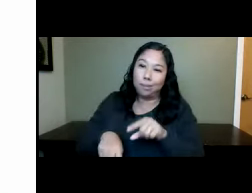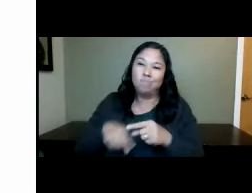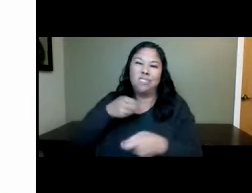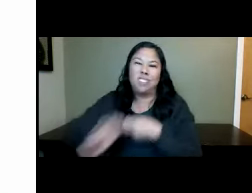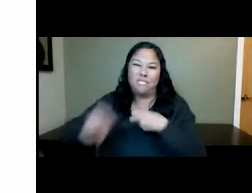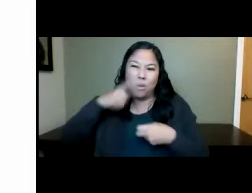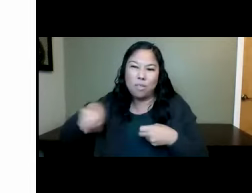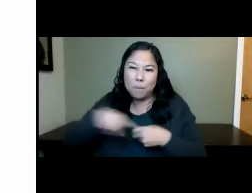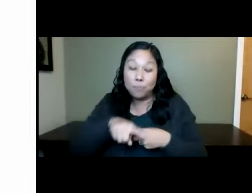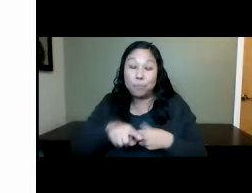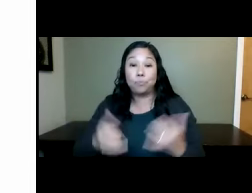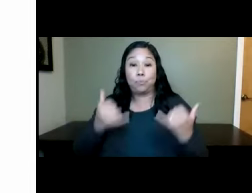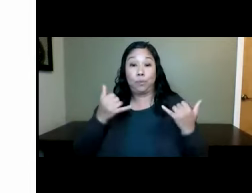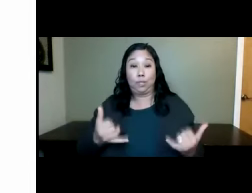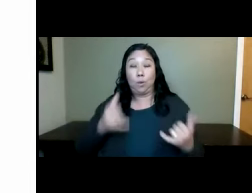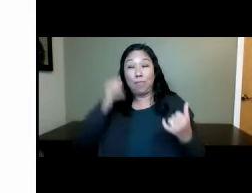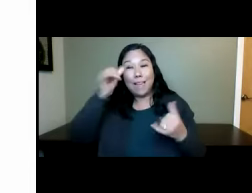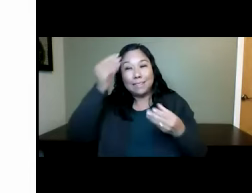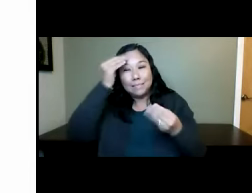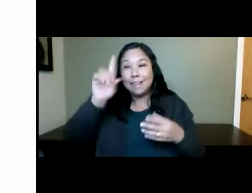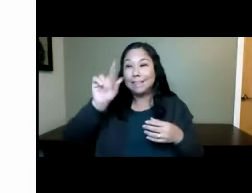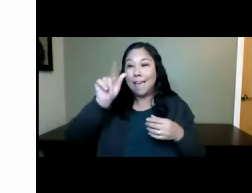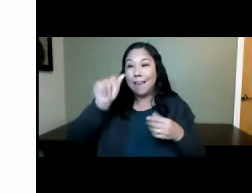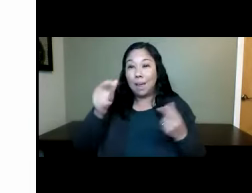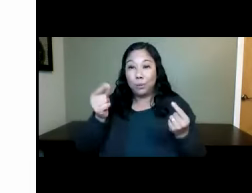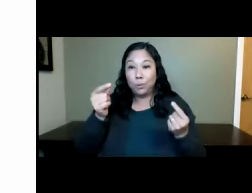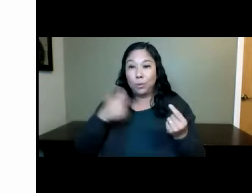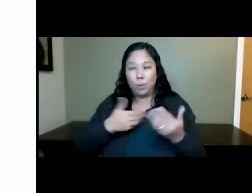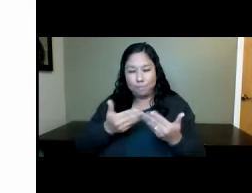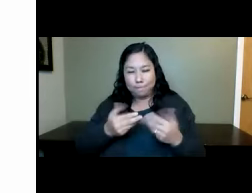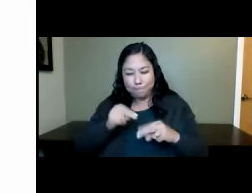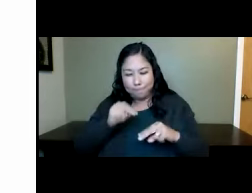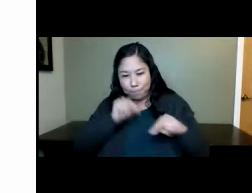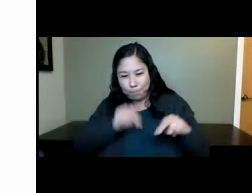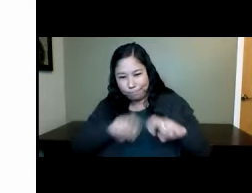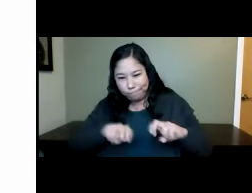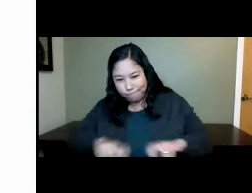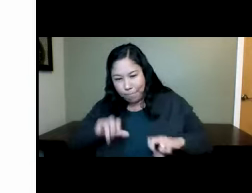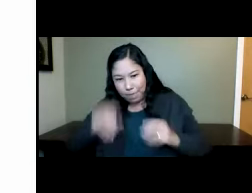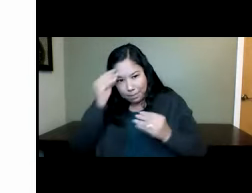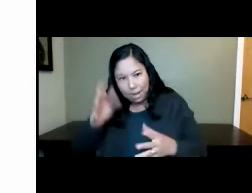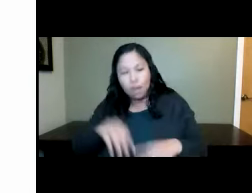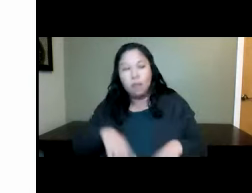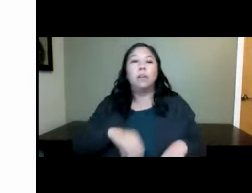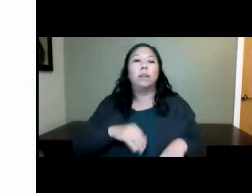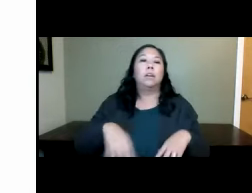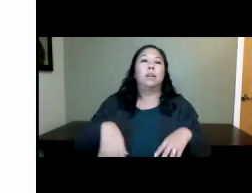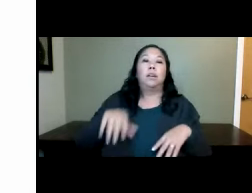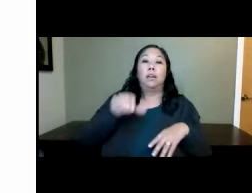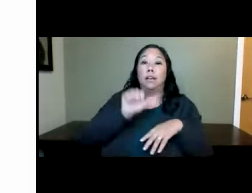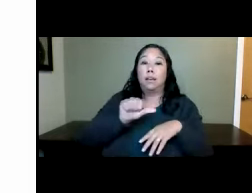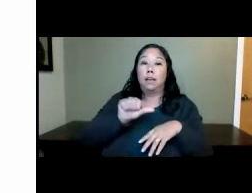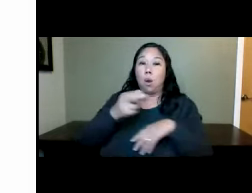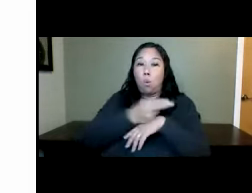And as we continue breaking down the data, there is the Native Hawaiian Pacific Islander Data Policy Lab based out of UCLA's Center for Health